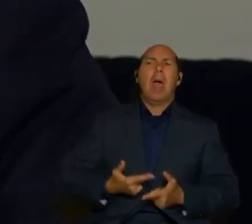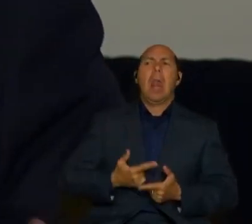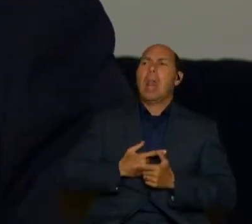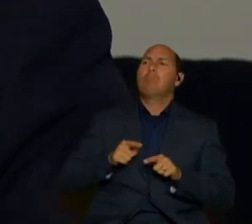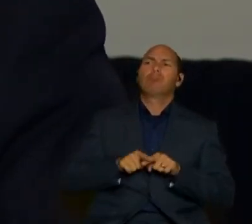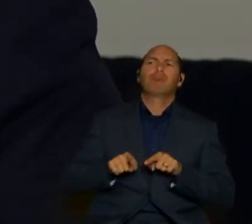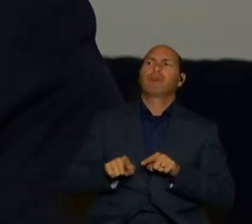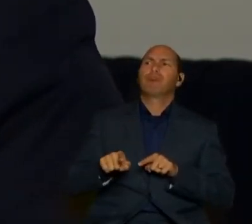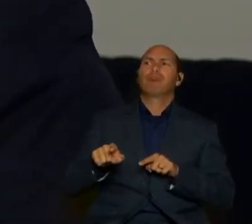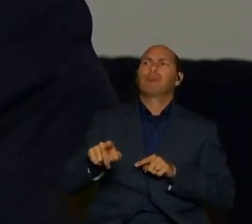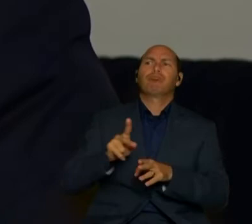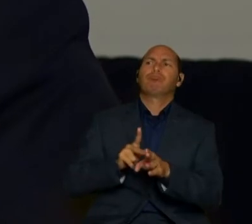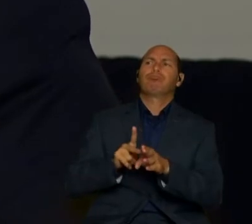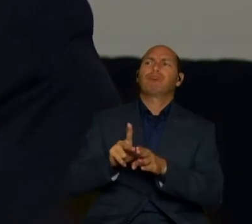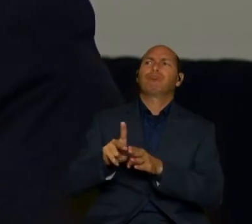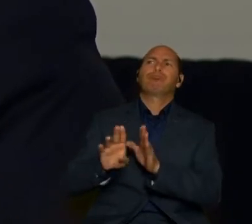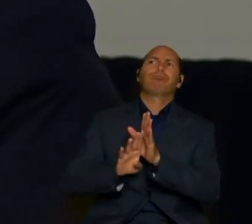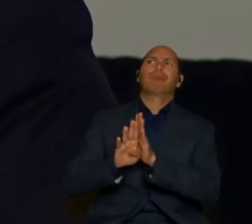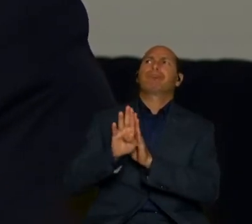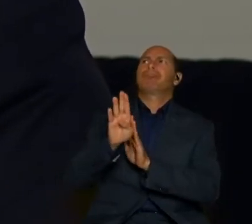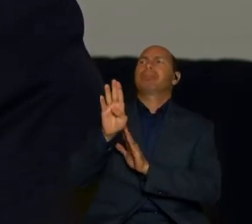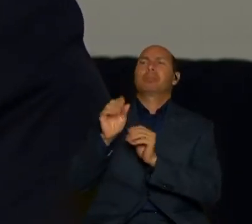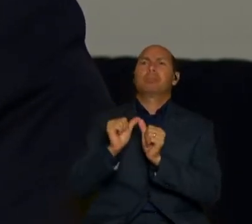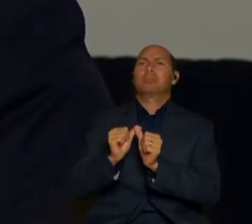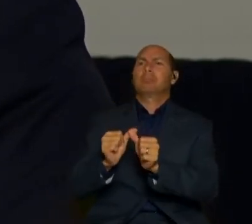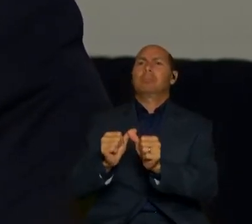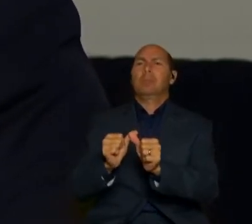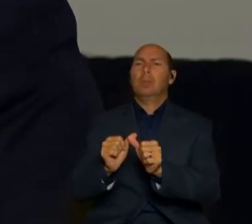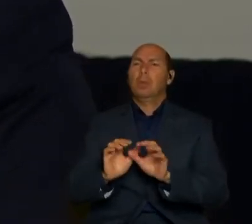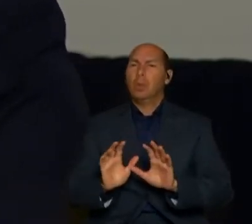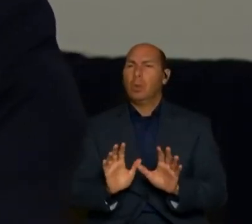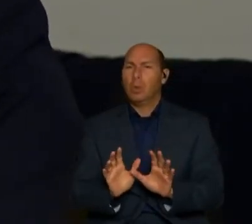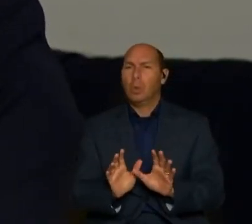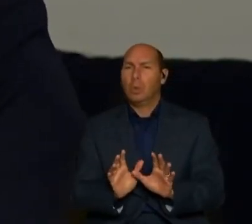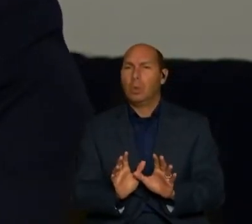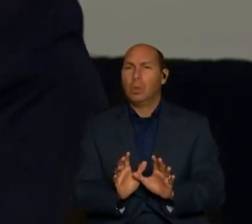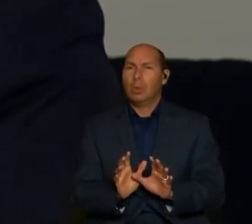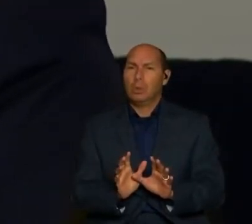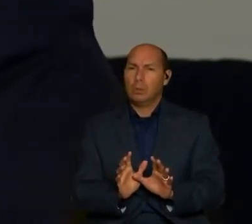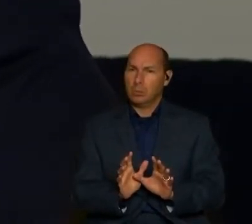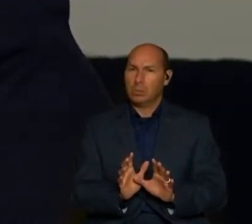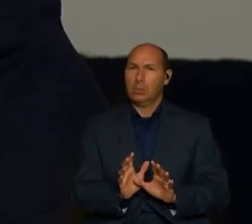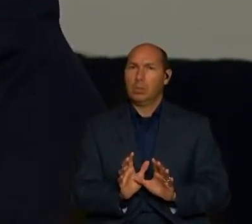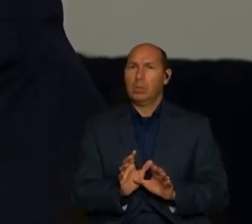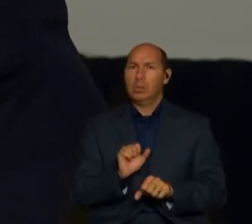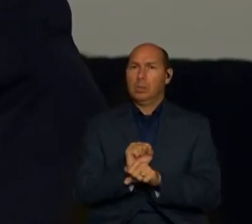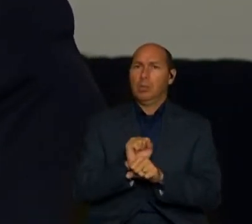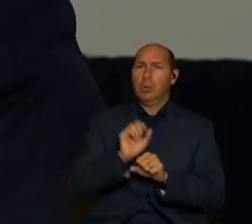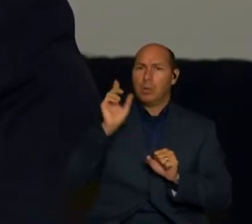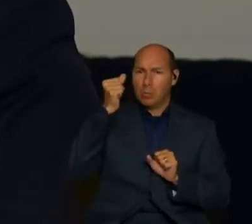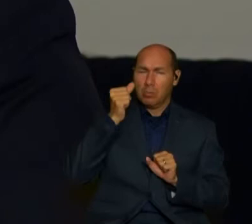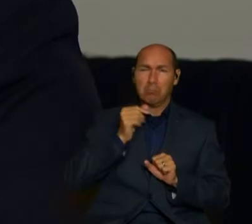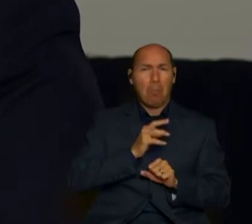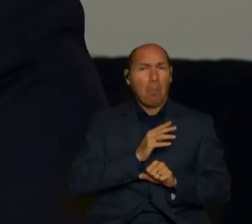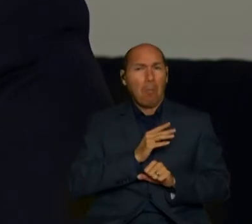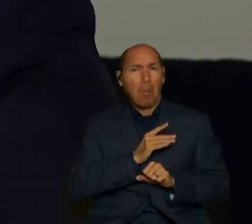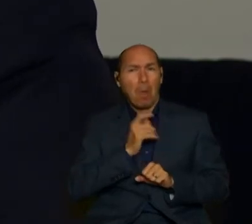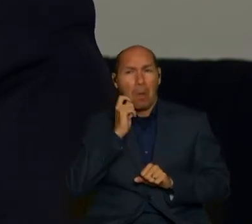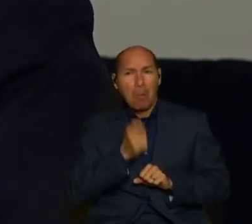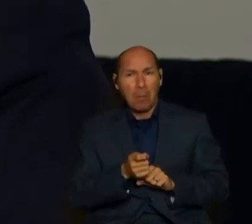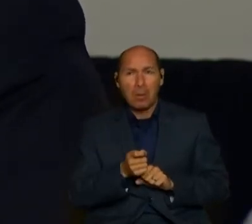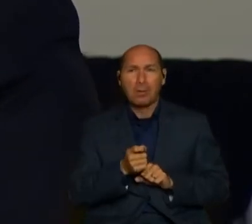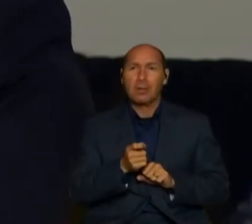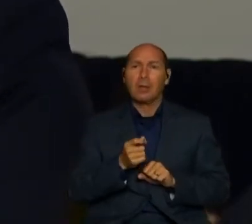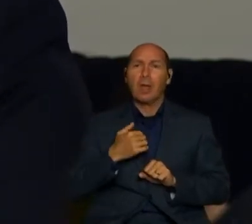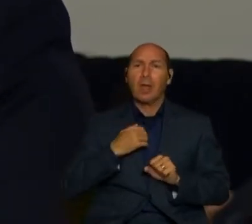their personal and professional development. It's really cool to work in government. You do have the opportunity